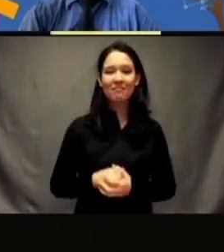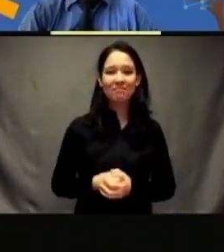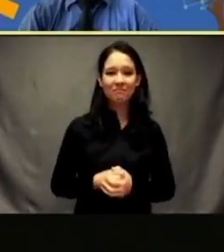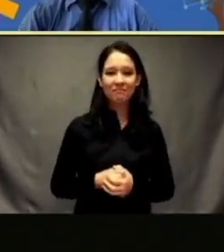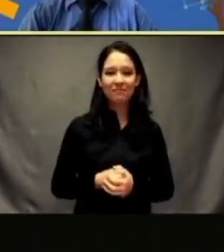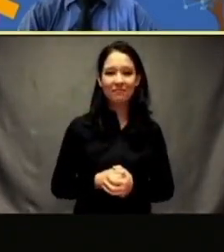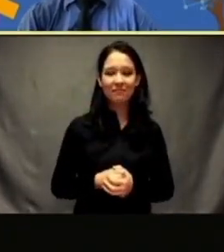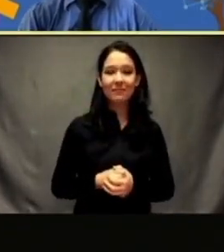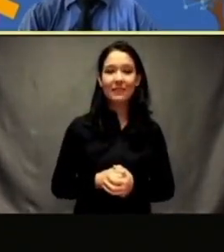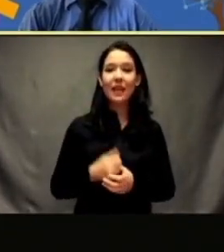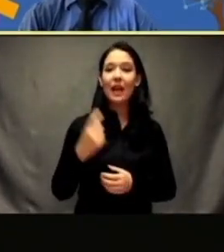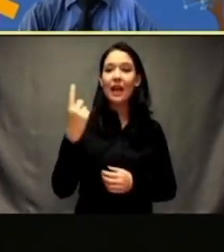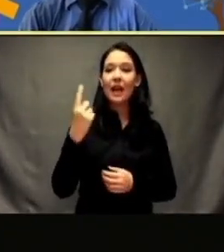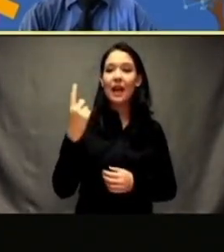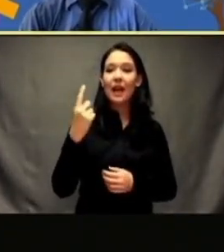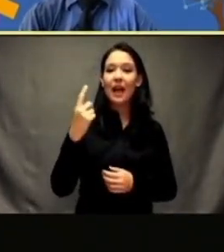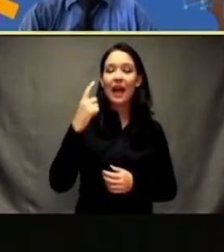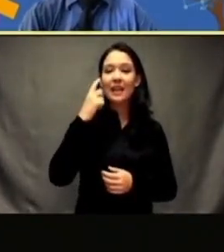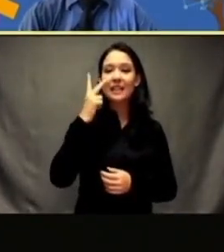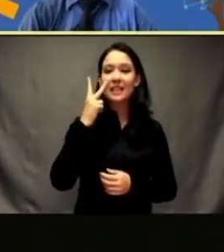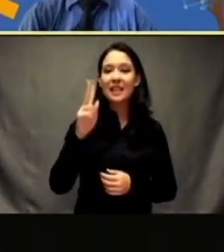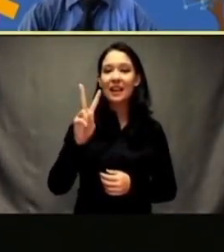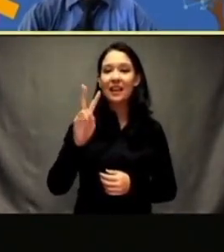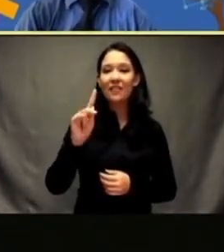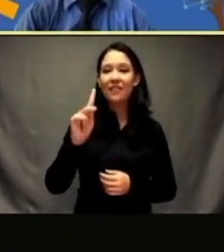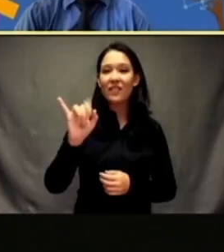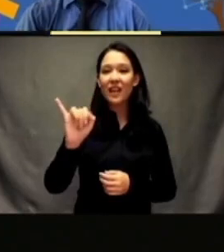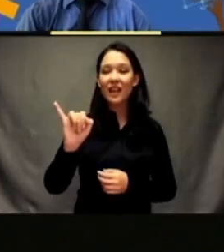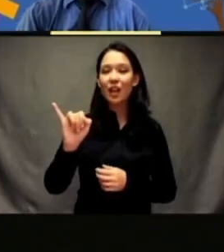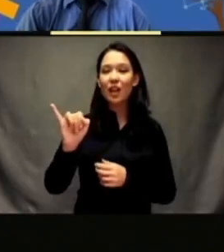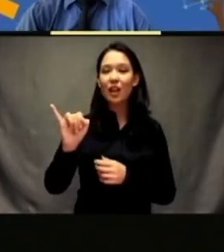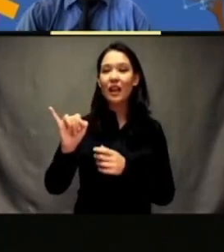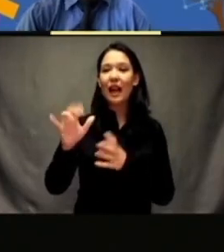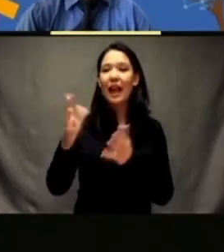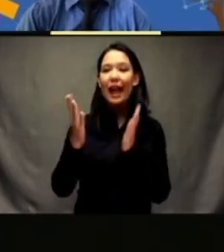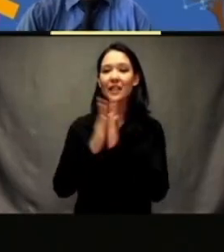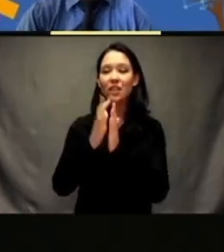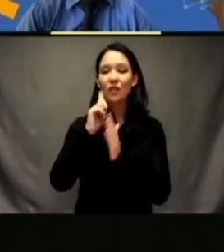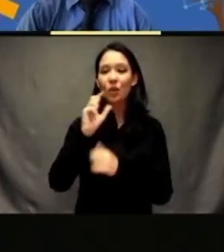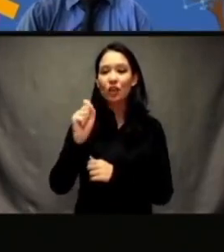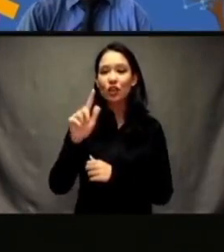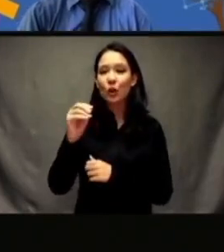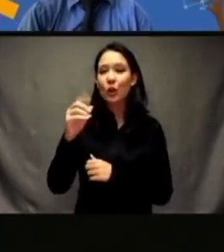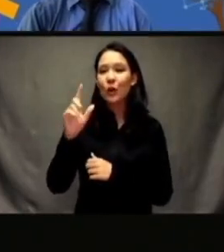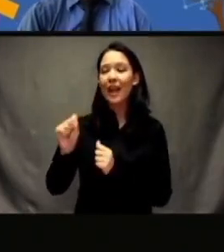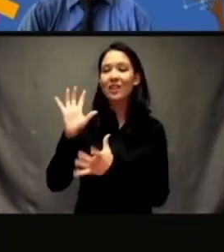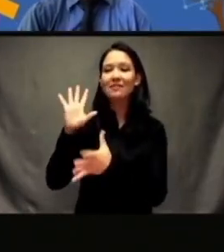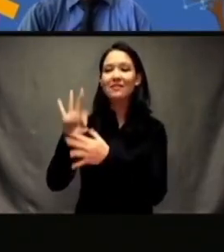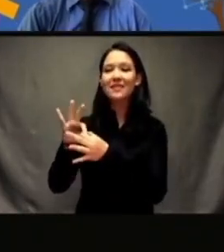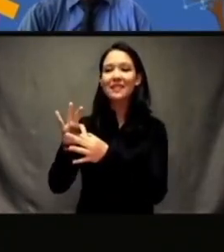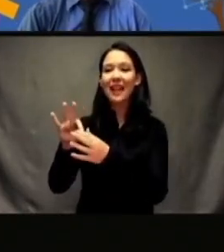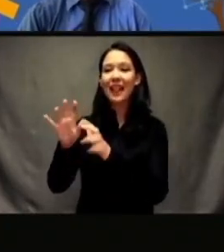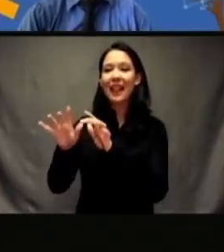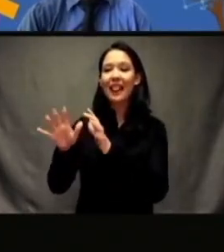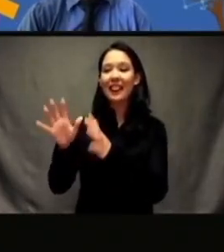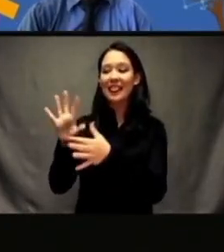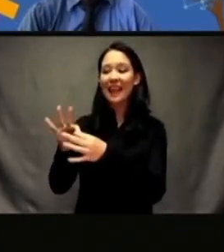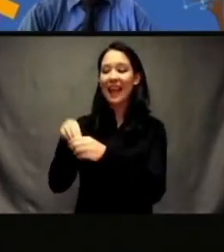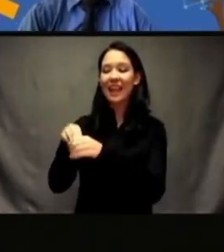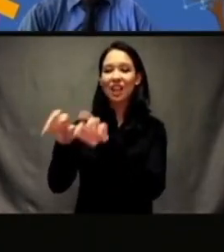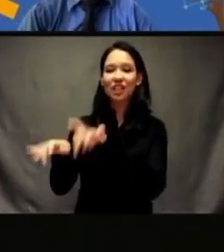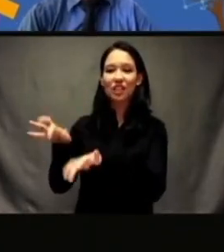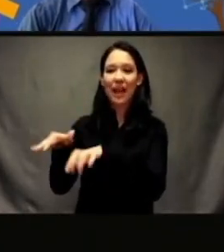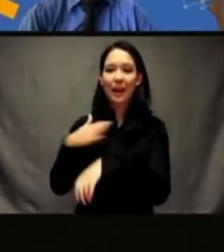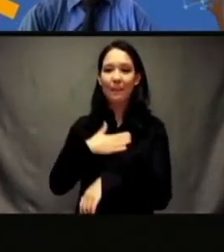Can somebody put, I see Vicky asking for the studio. Can somebody no, put the link in the chat, please? Yes, I'm doing it.